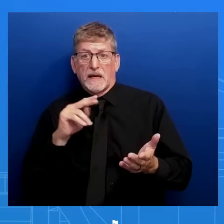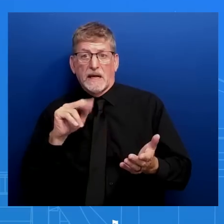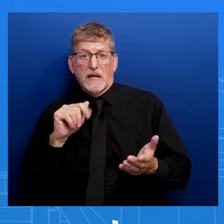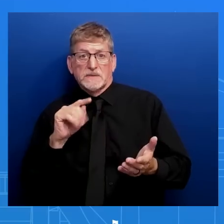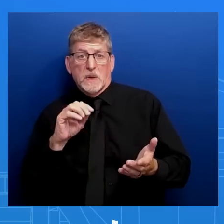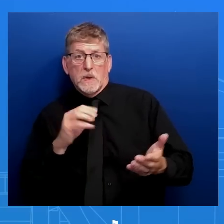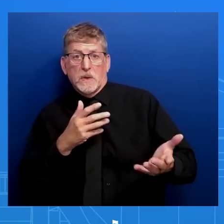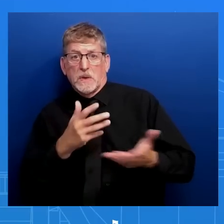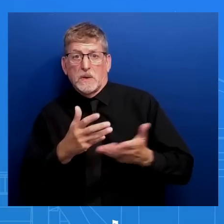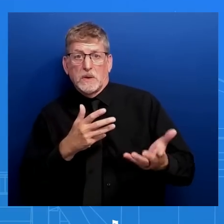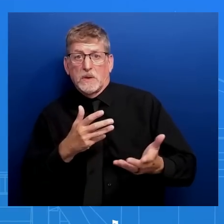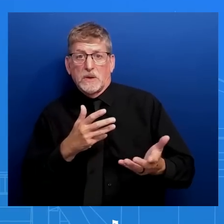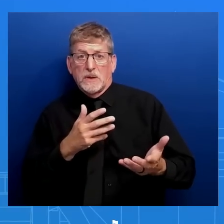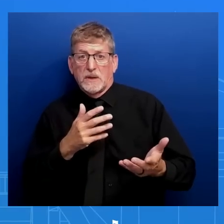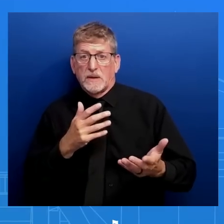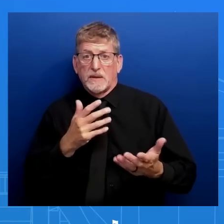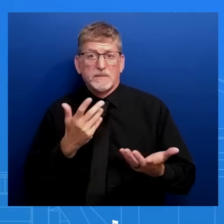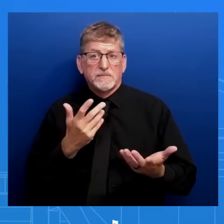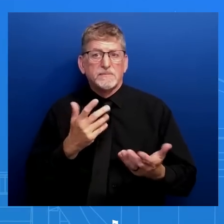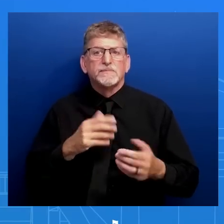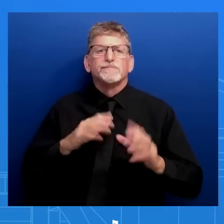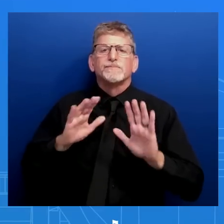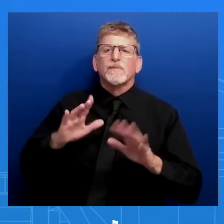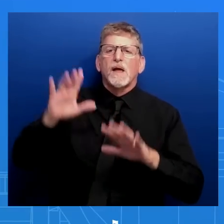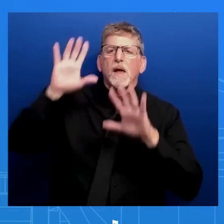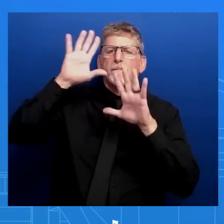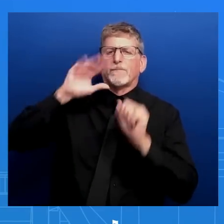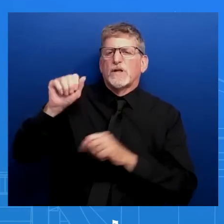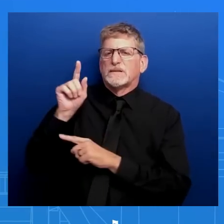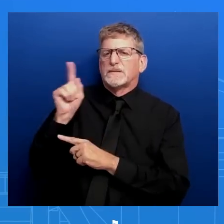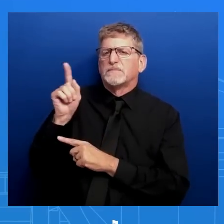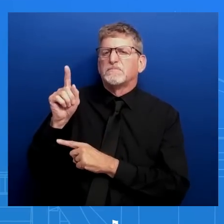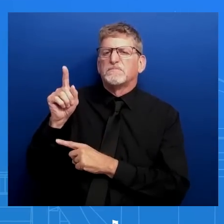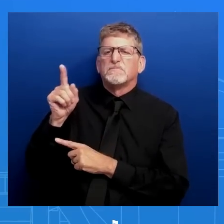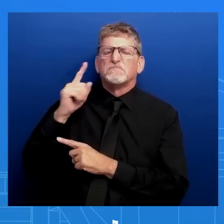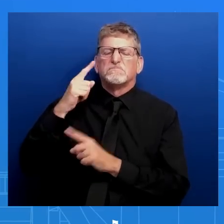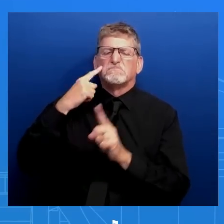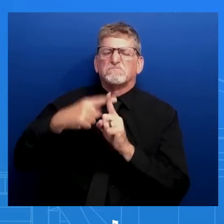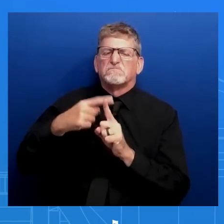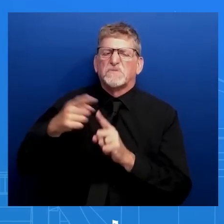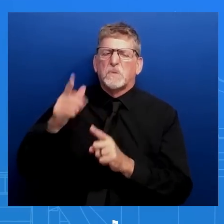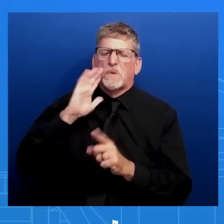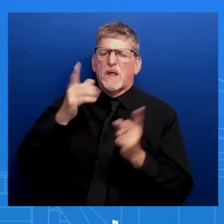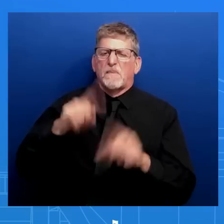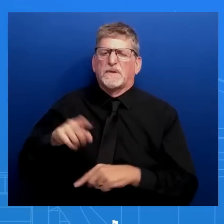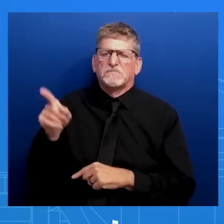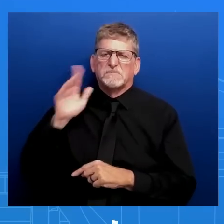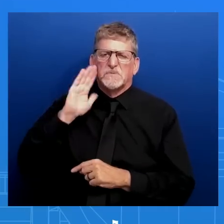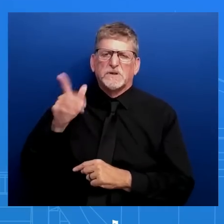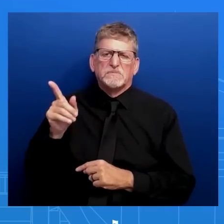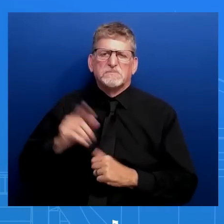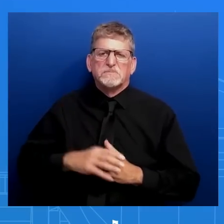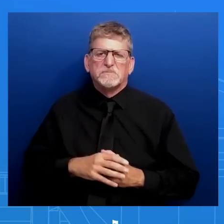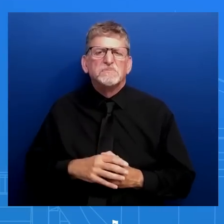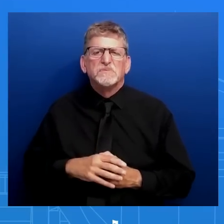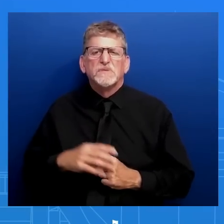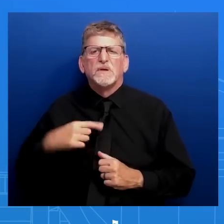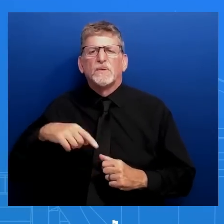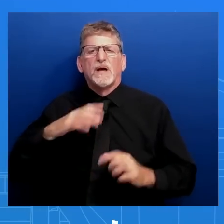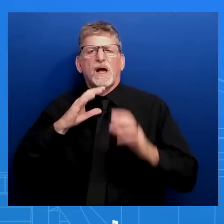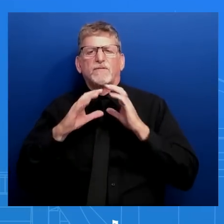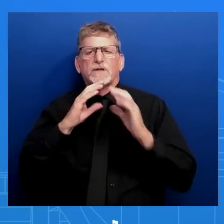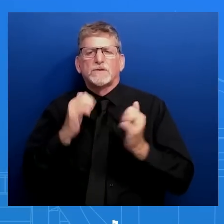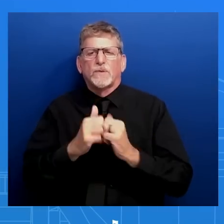that they will. And we look forward to welcoming him in the alliance. The conversations between Sweden and Turkey continue. We encourage